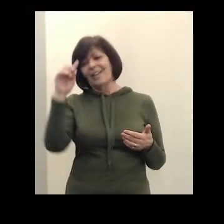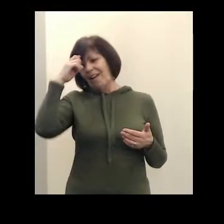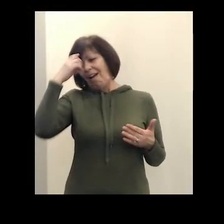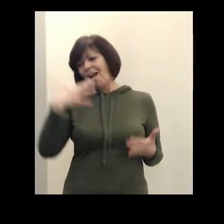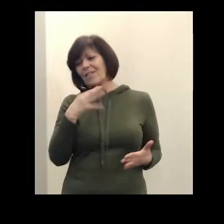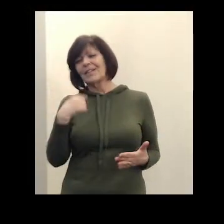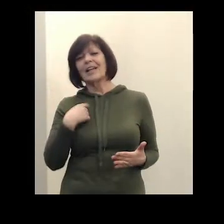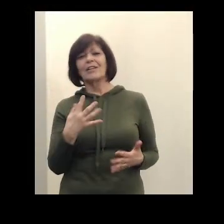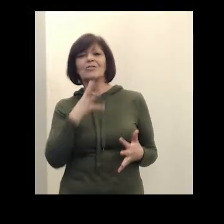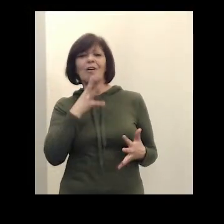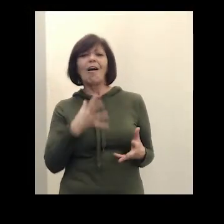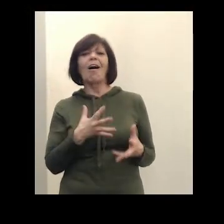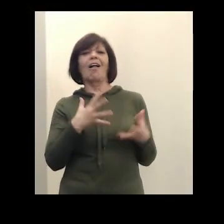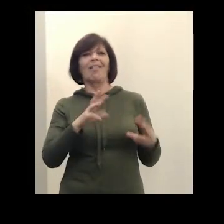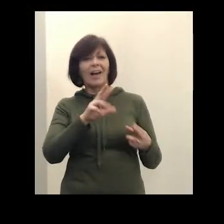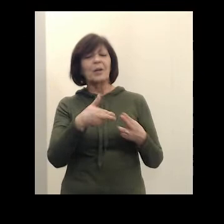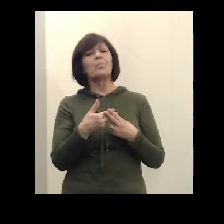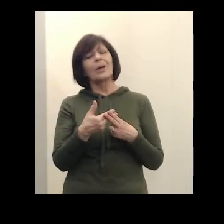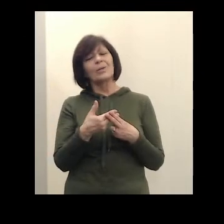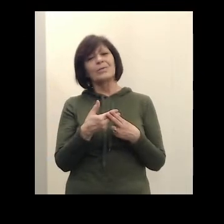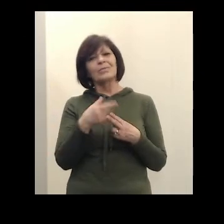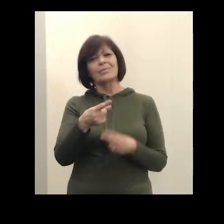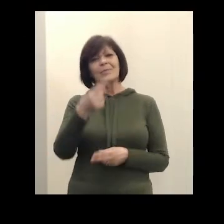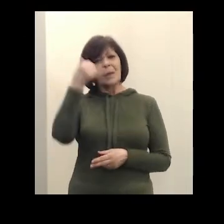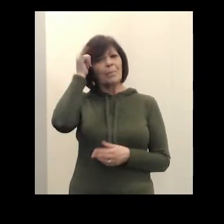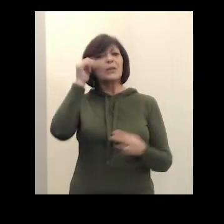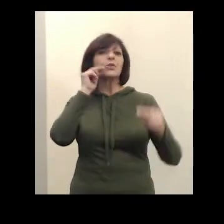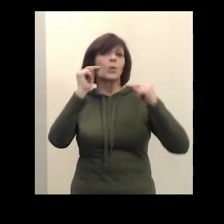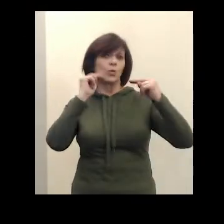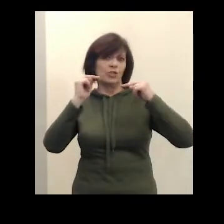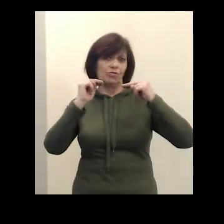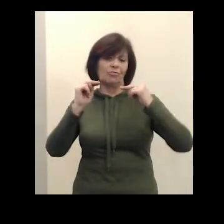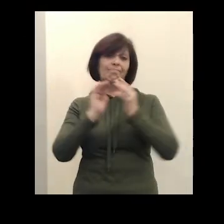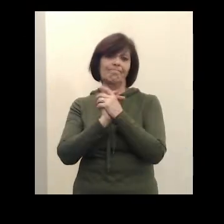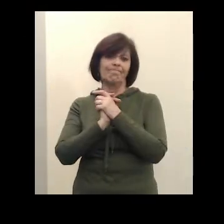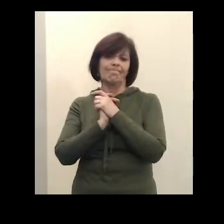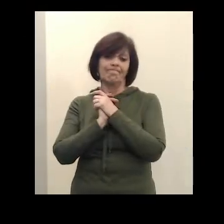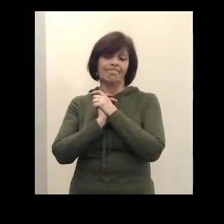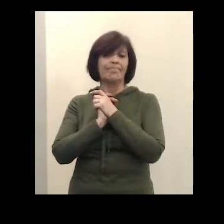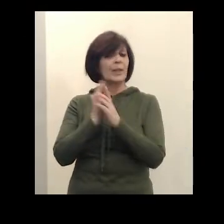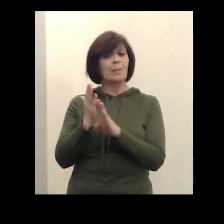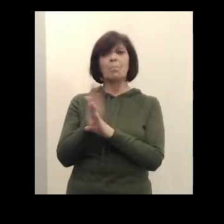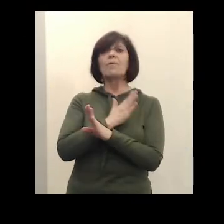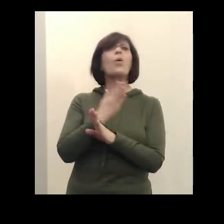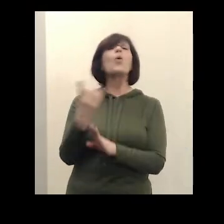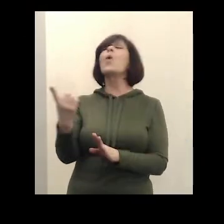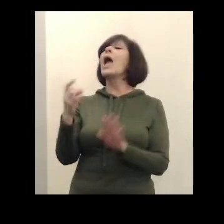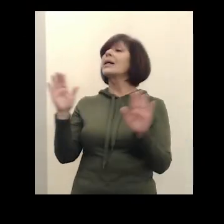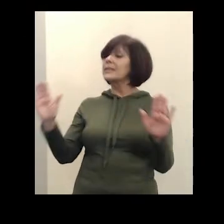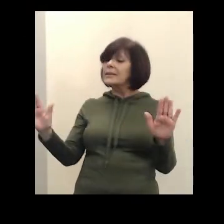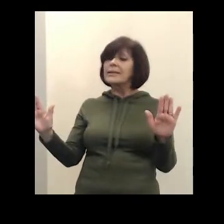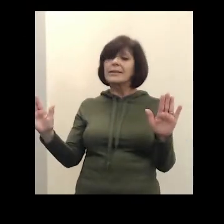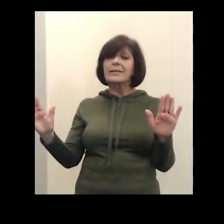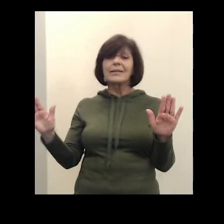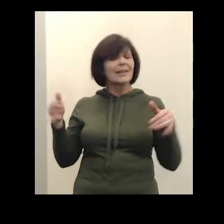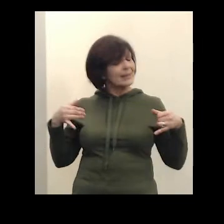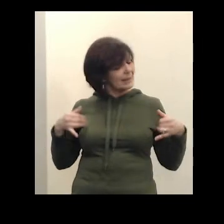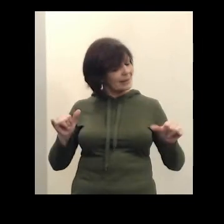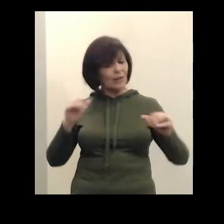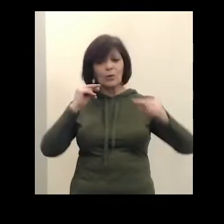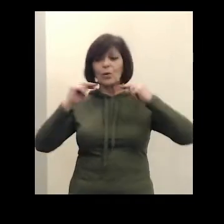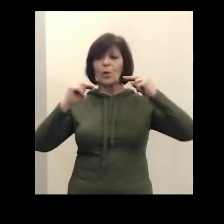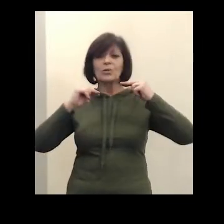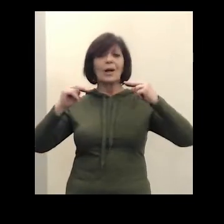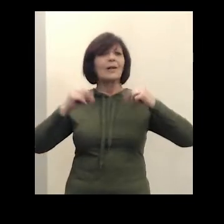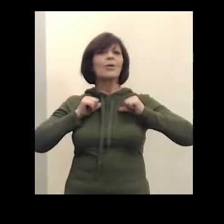lot about the Bills negotiations. And before anybody asks that question, we're still negotiating. I don't really